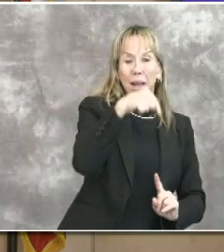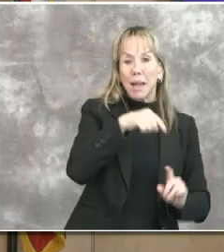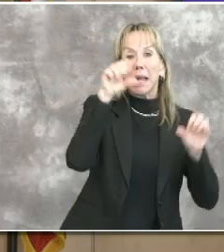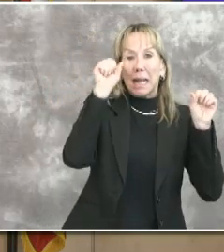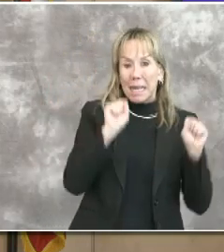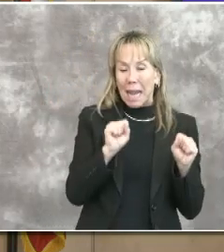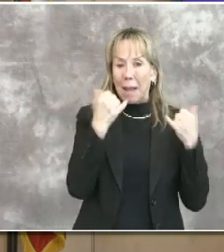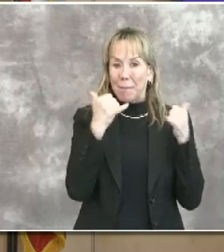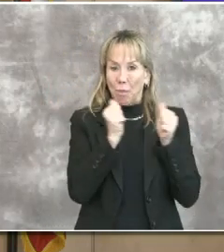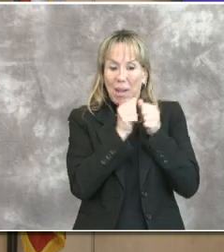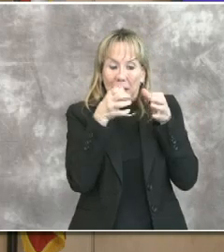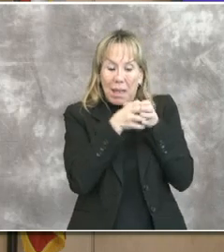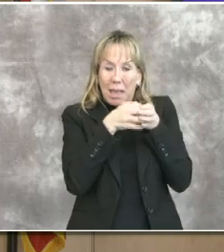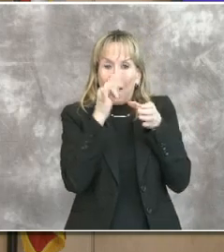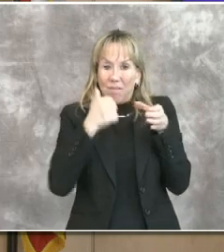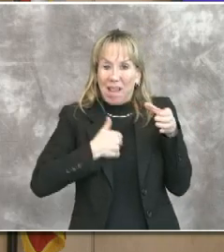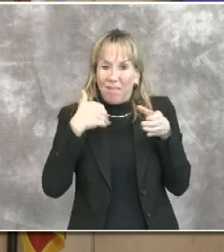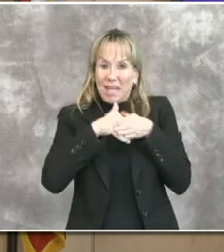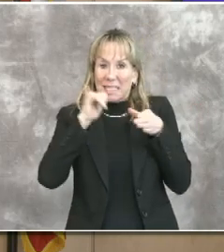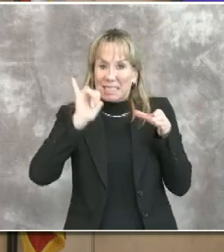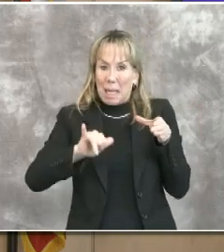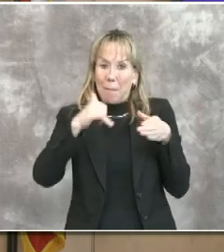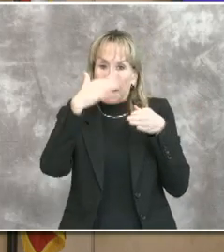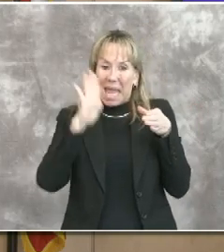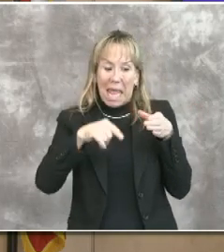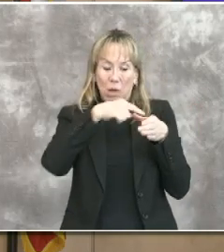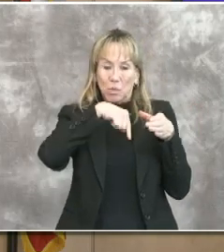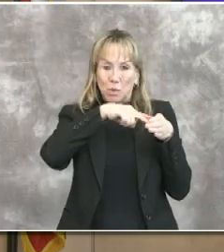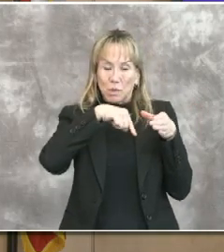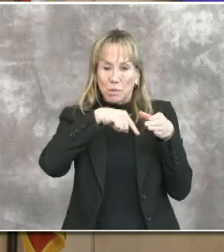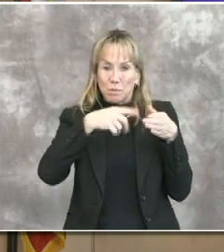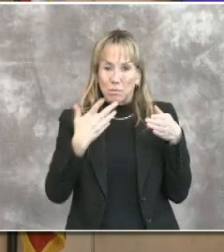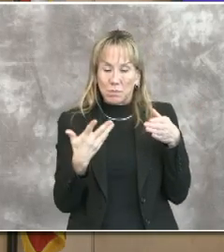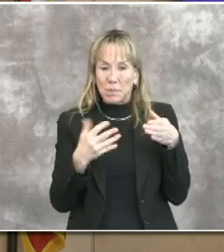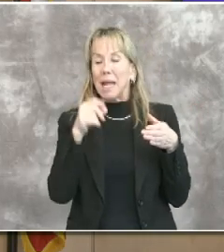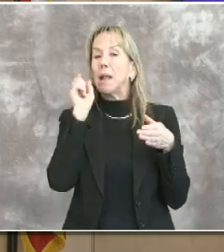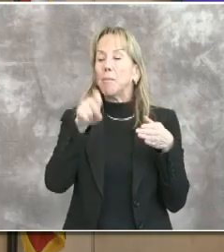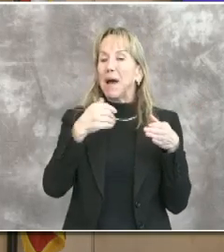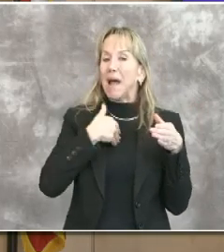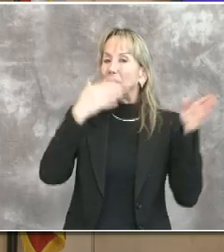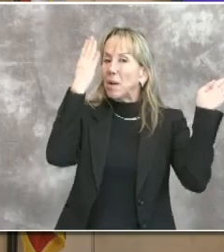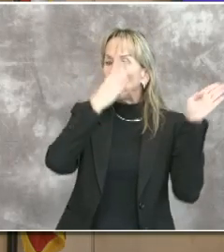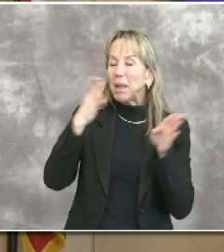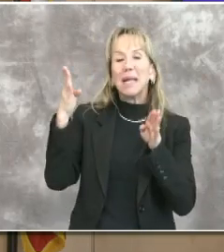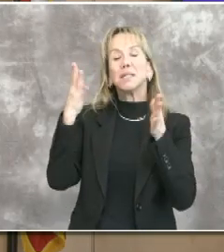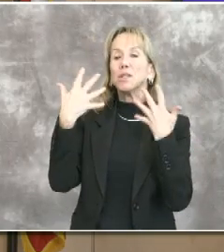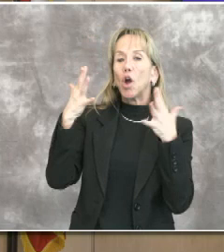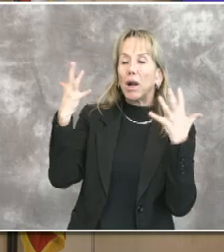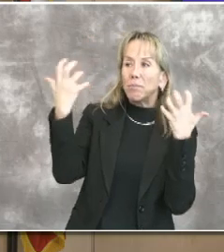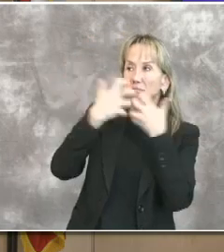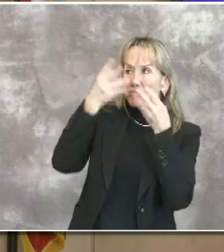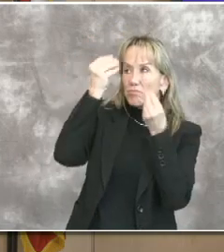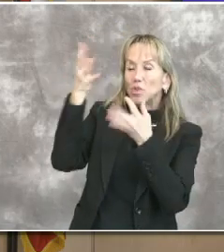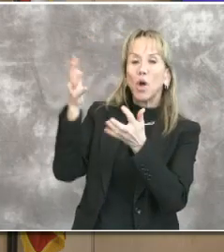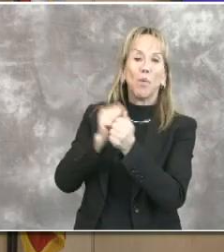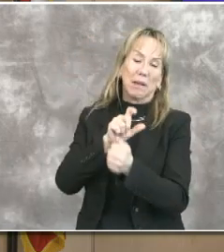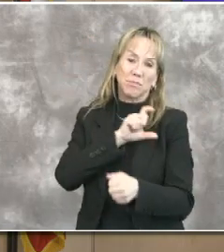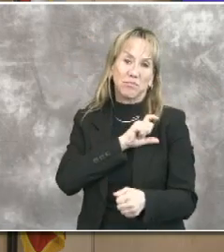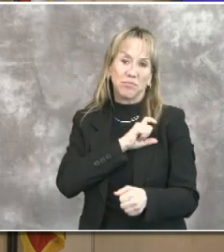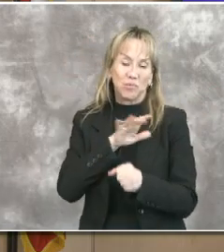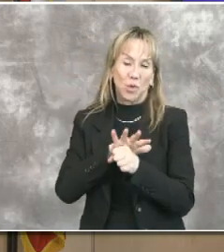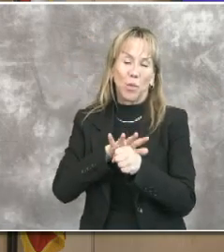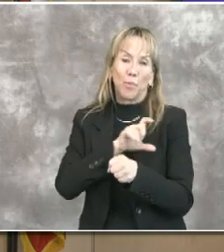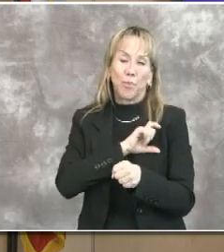with individuals from that household unit, and they must have enforcement plans worked out with local law enforcement. Our hope is to